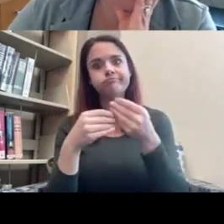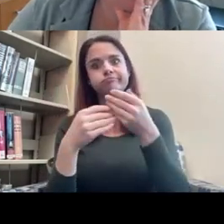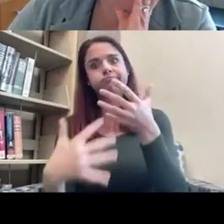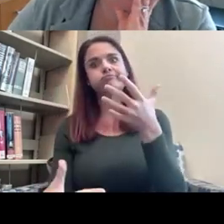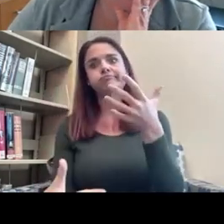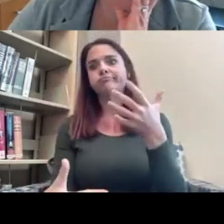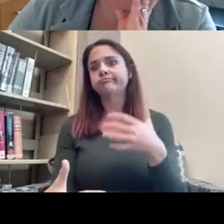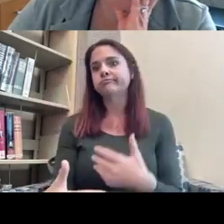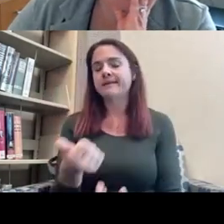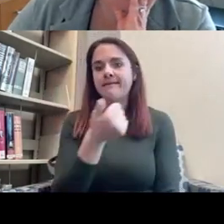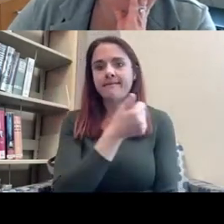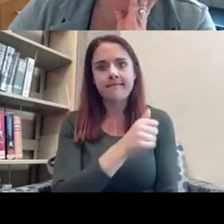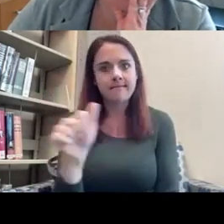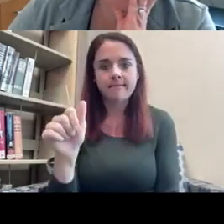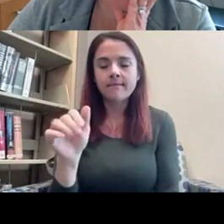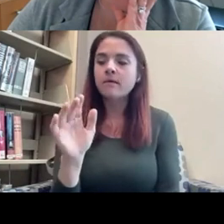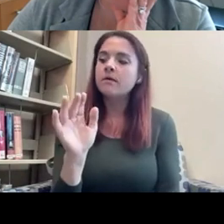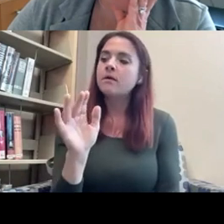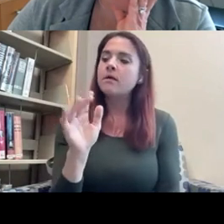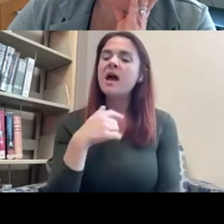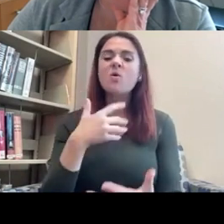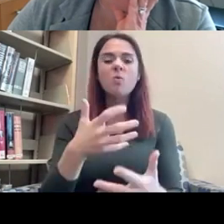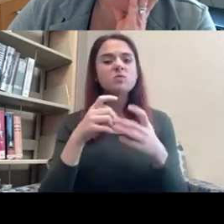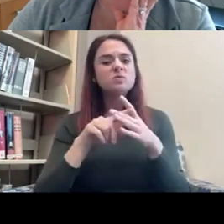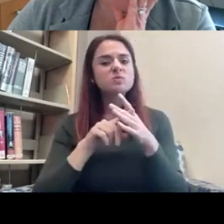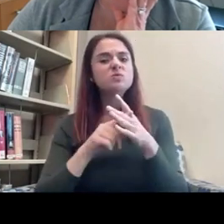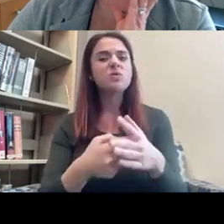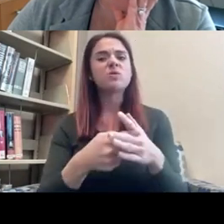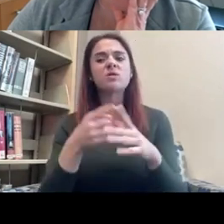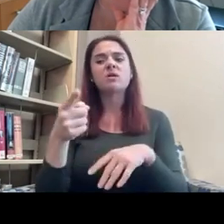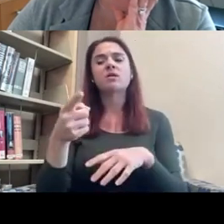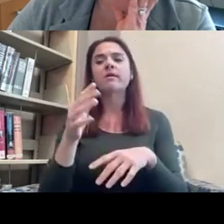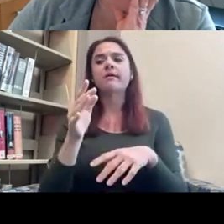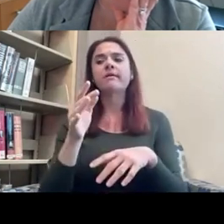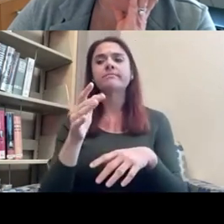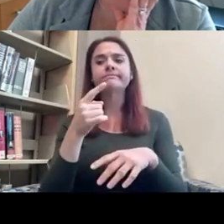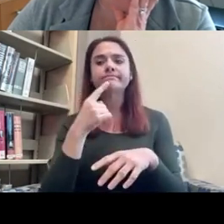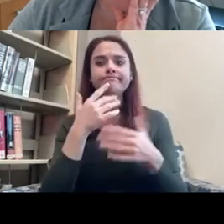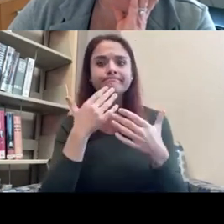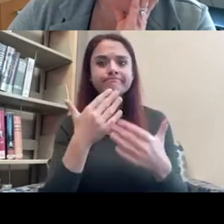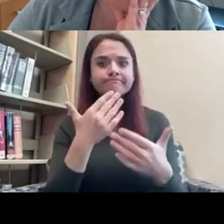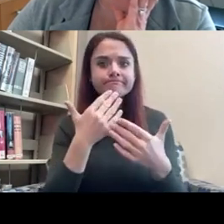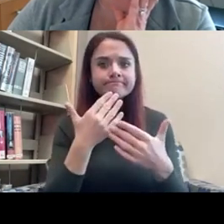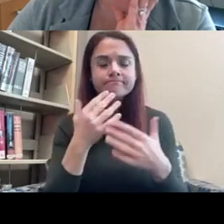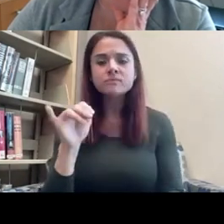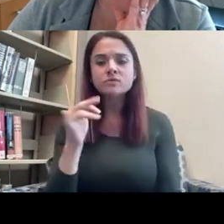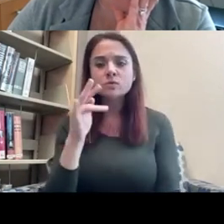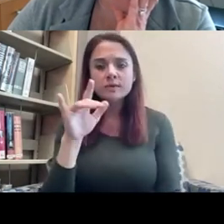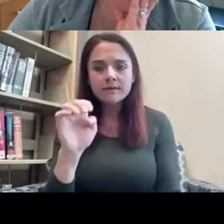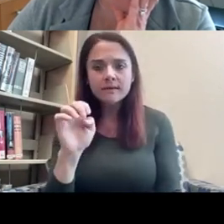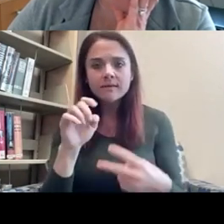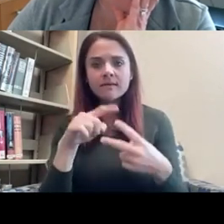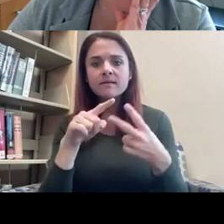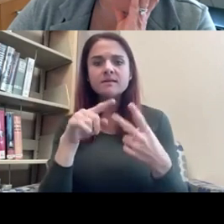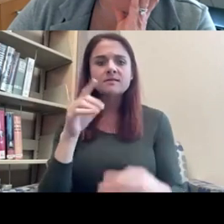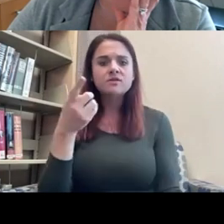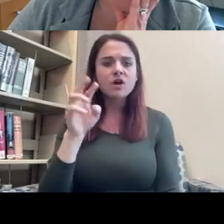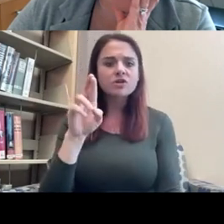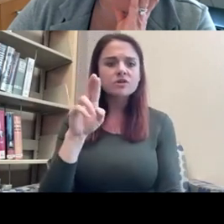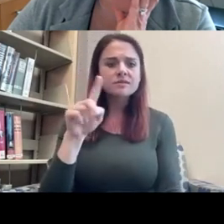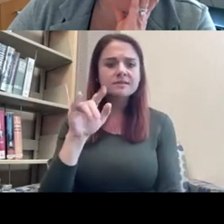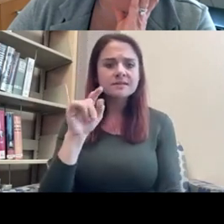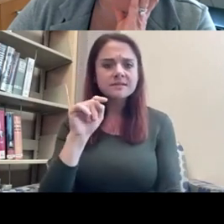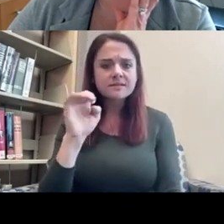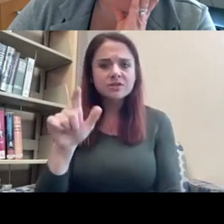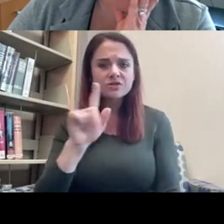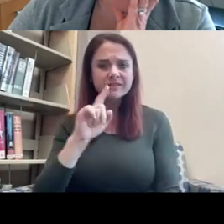So I wanted to really start out by thanking Julie and Dr. Zittel for really